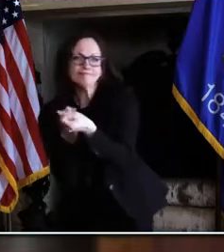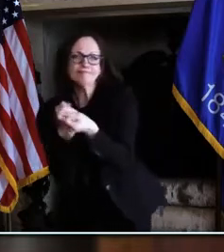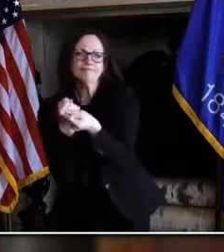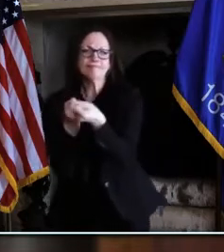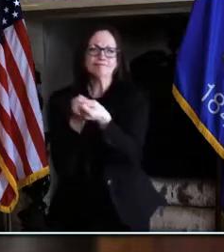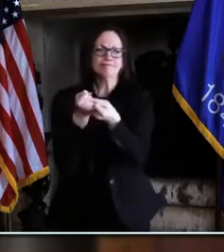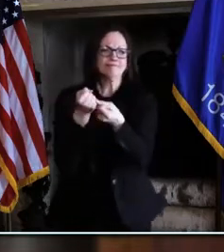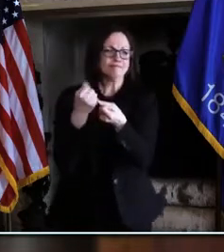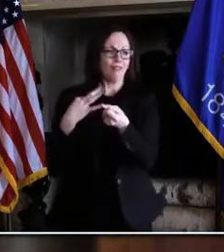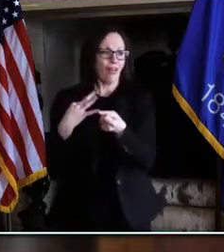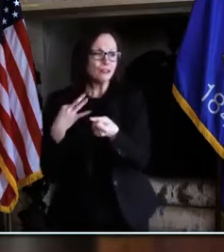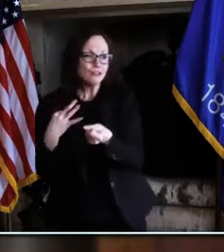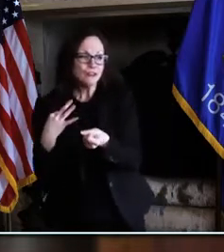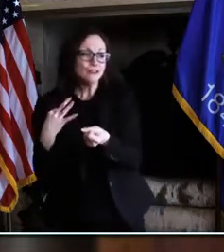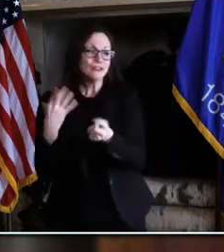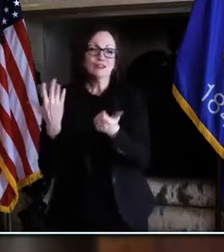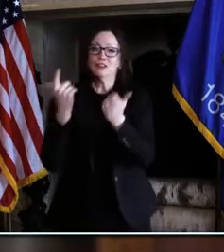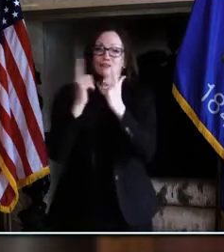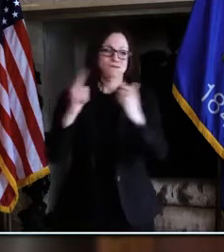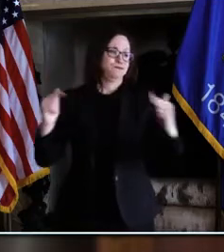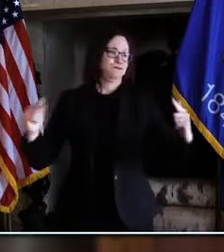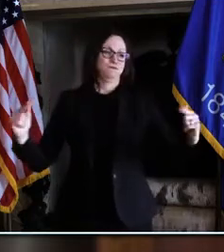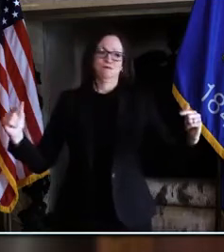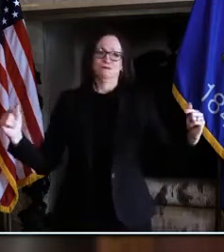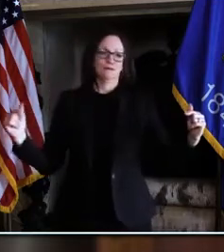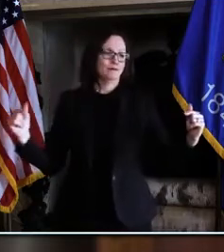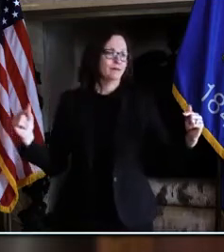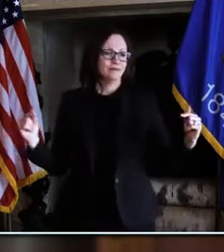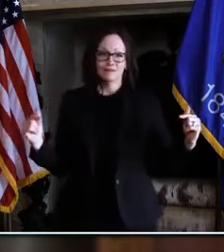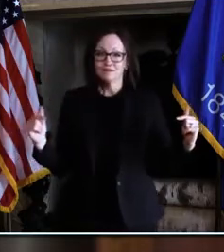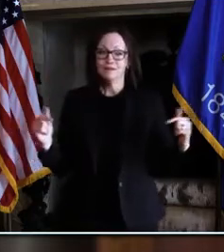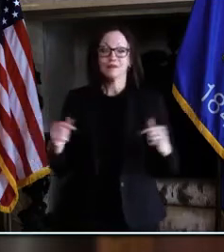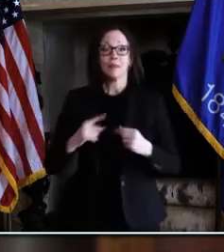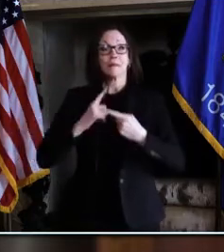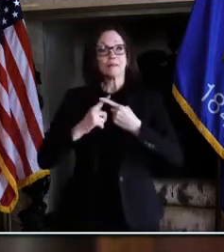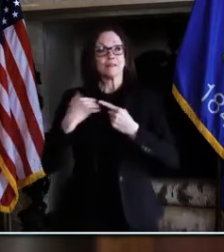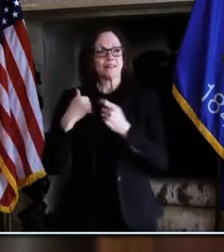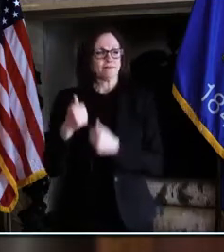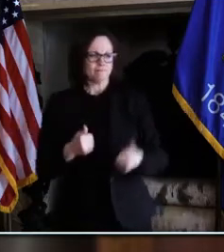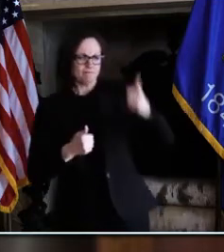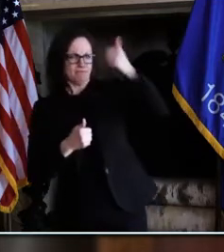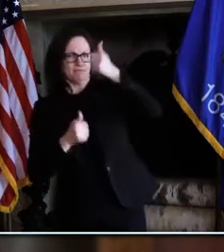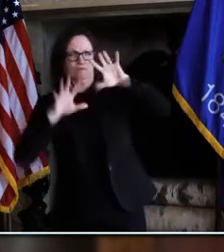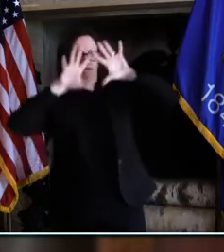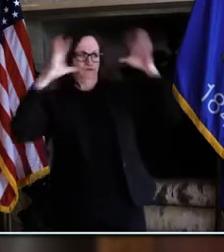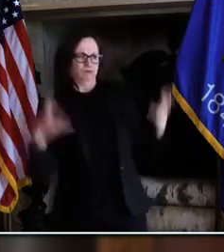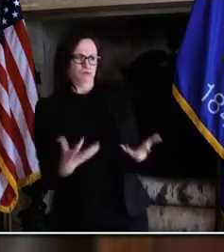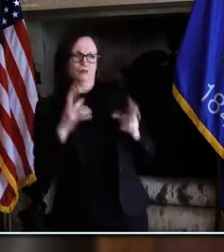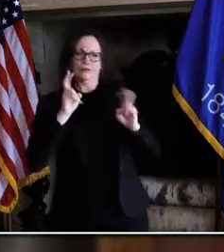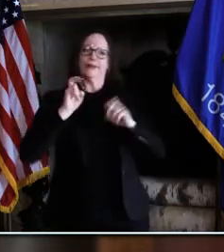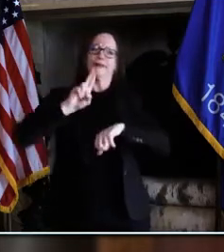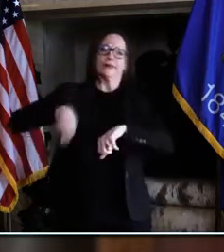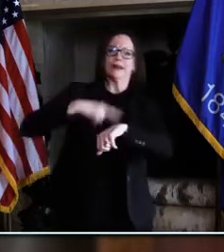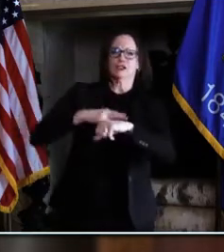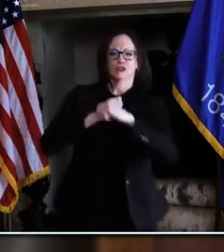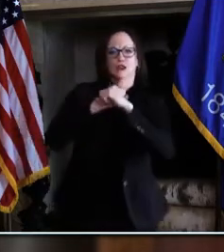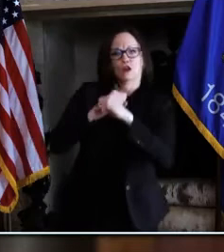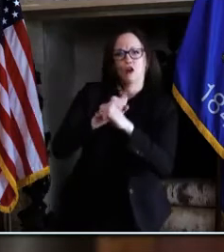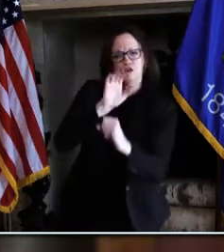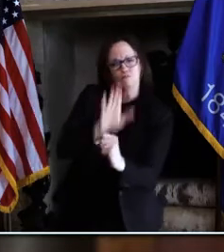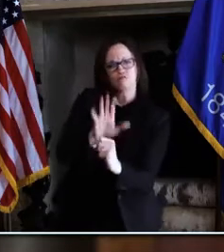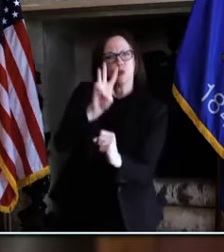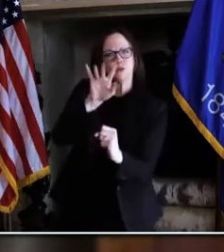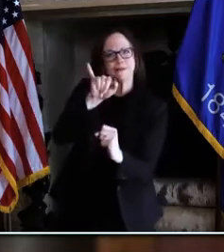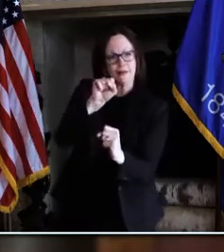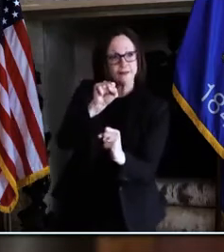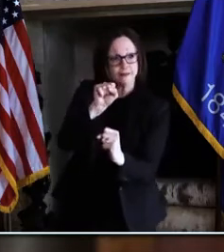and the National Guard to plan and execute this work within the strike teams. There will be more announcements from them in the coming